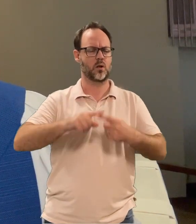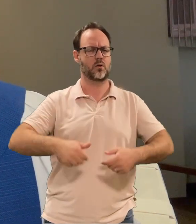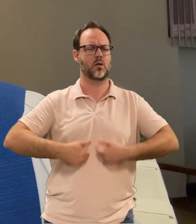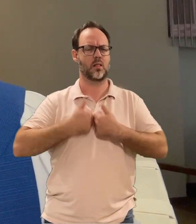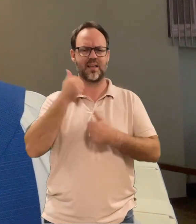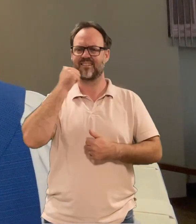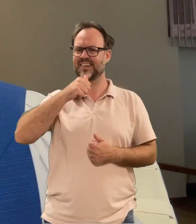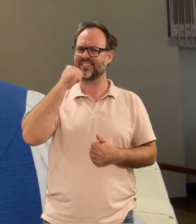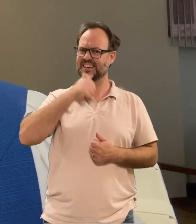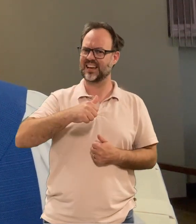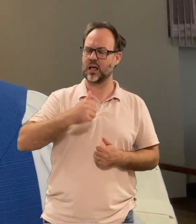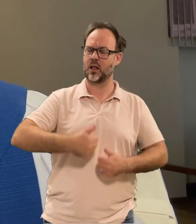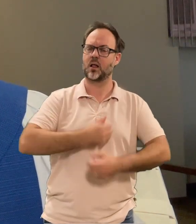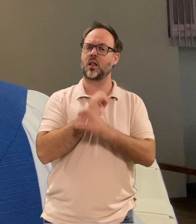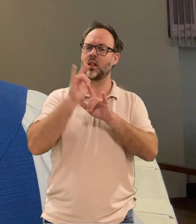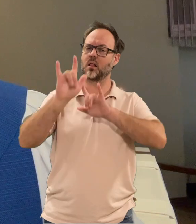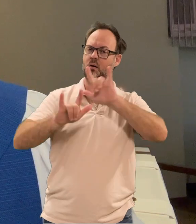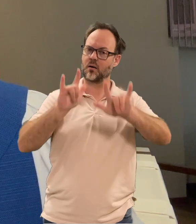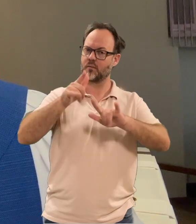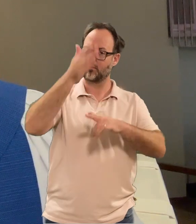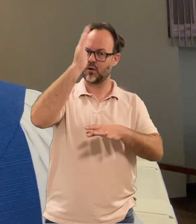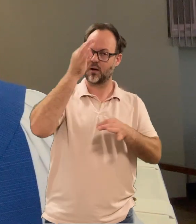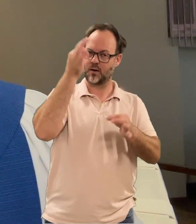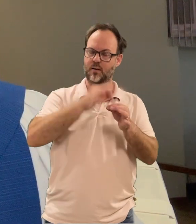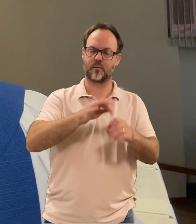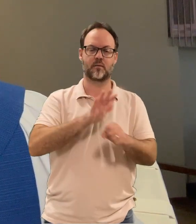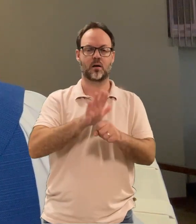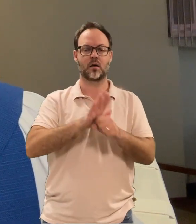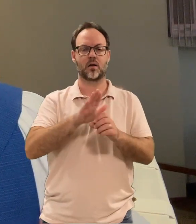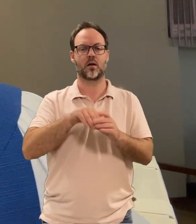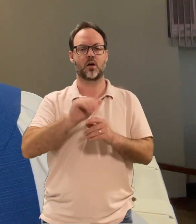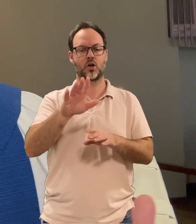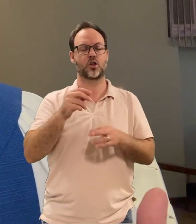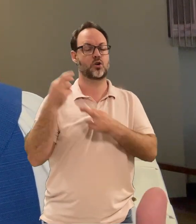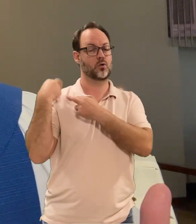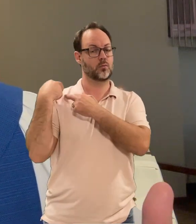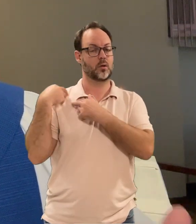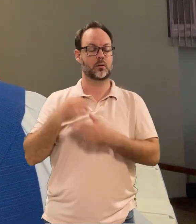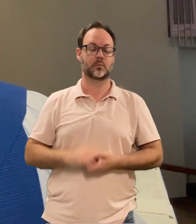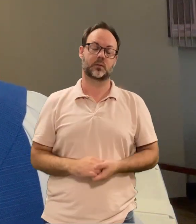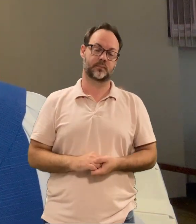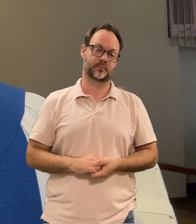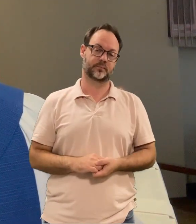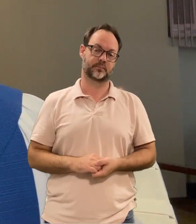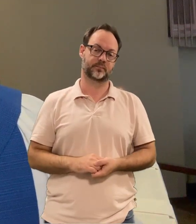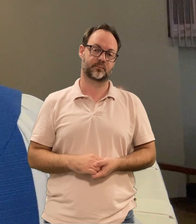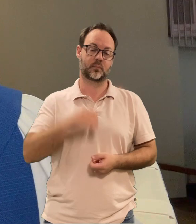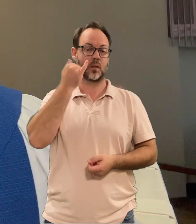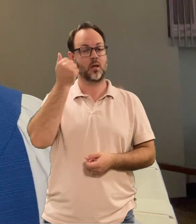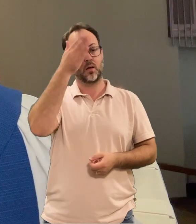life. As you live each day loving God and being faithful in your